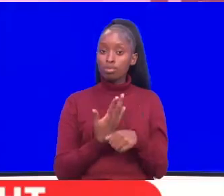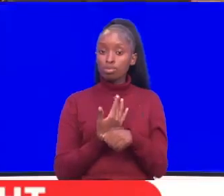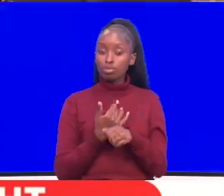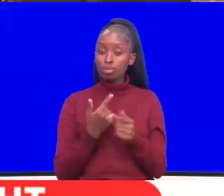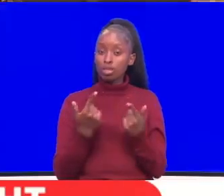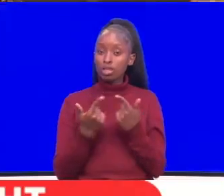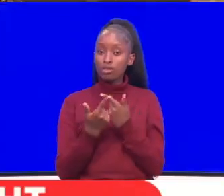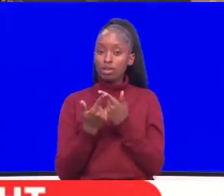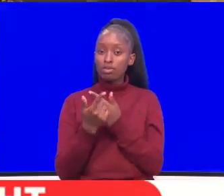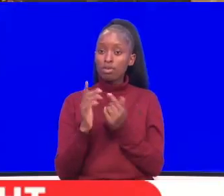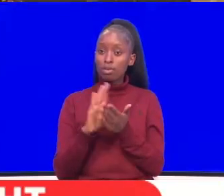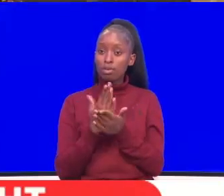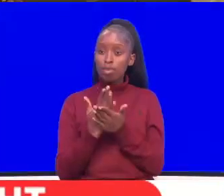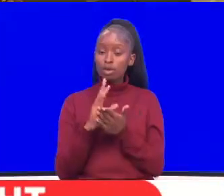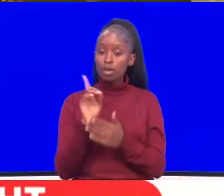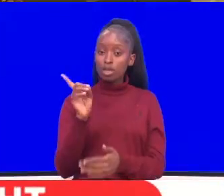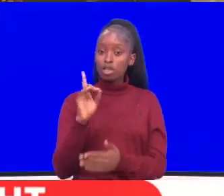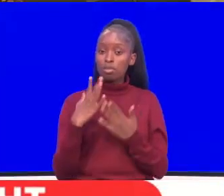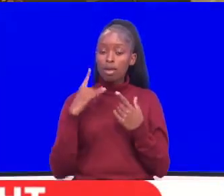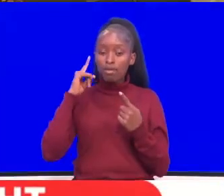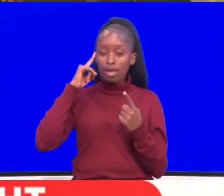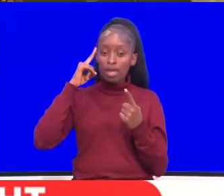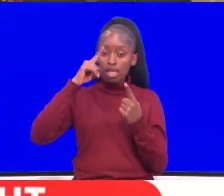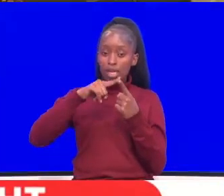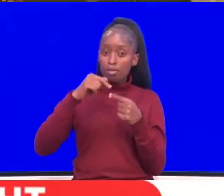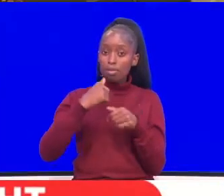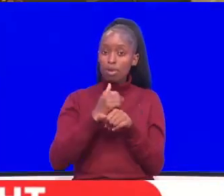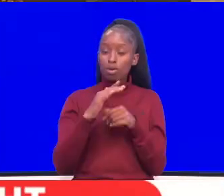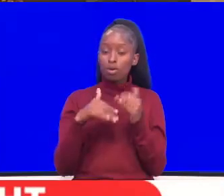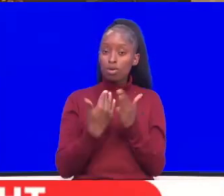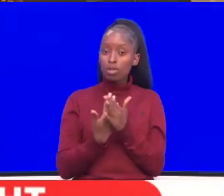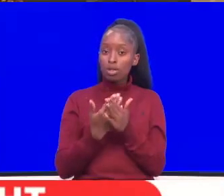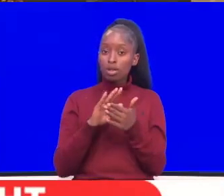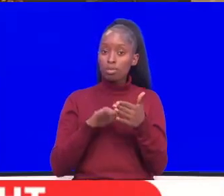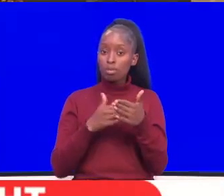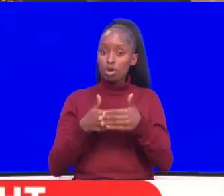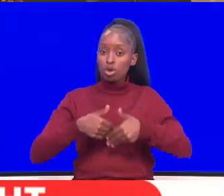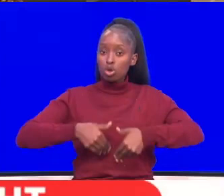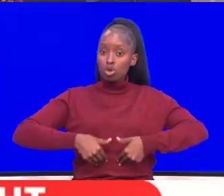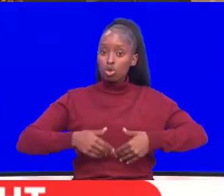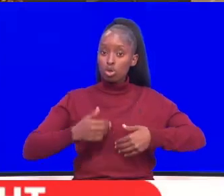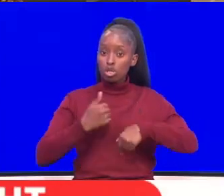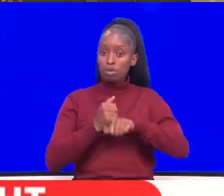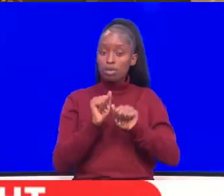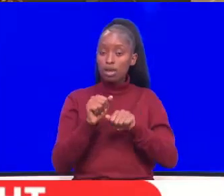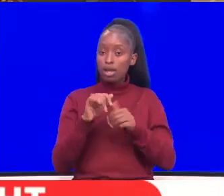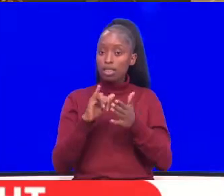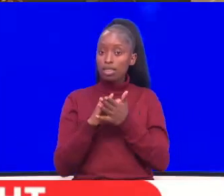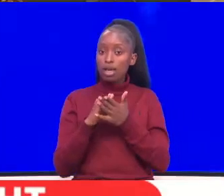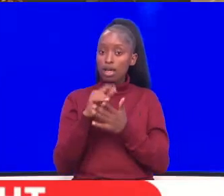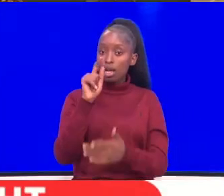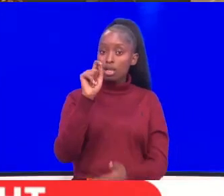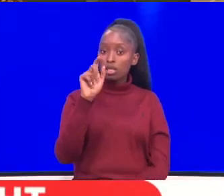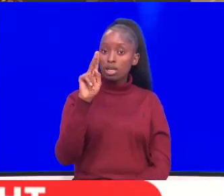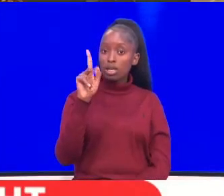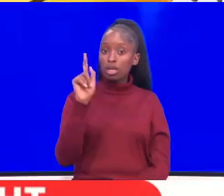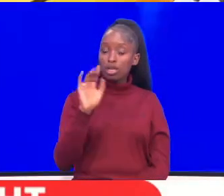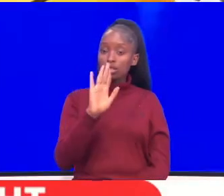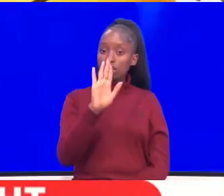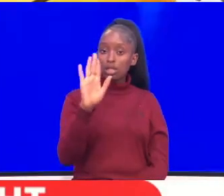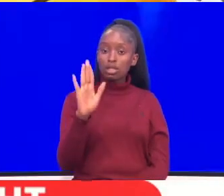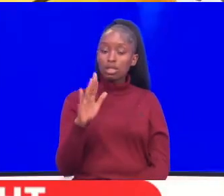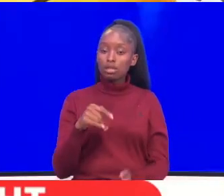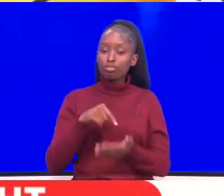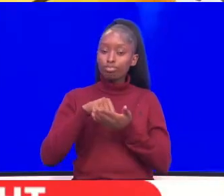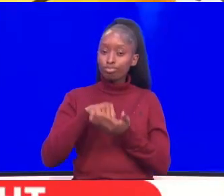Nairobi, is aimed at providing a platform for youth to nurture their talent, as well as to put more emphasis on eradicating drug